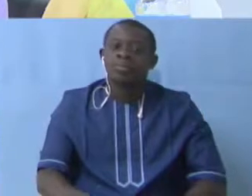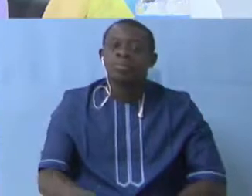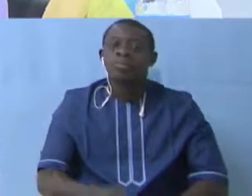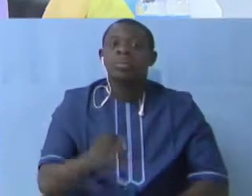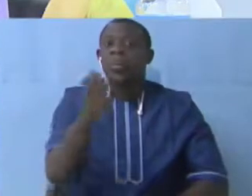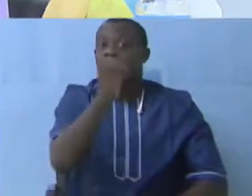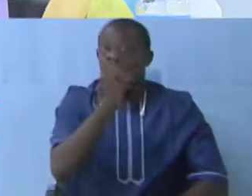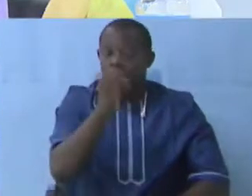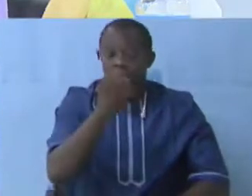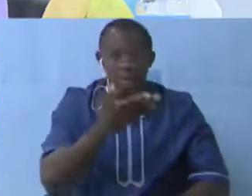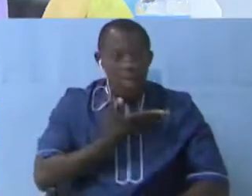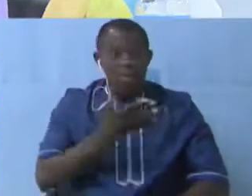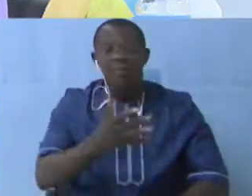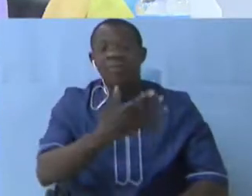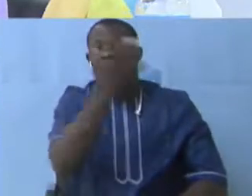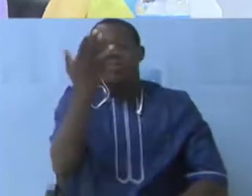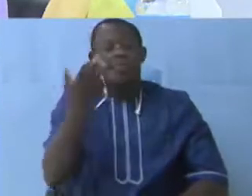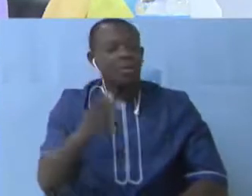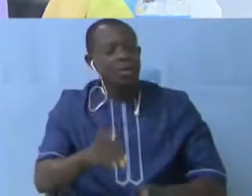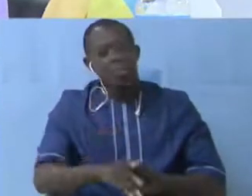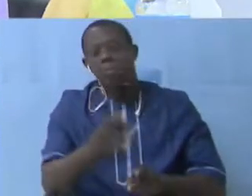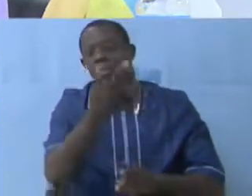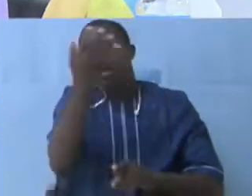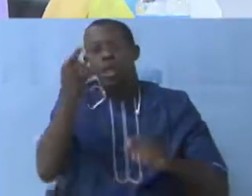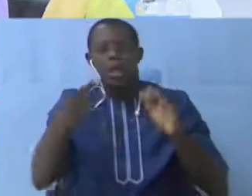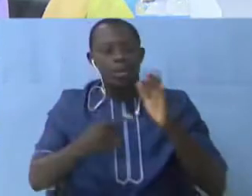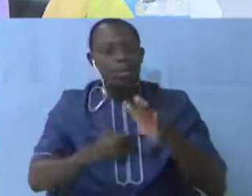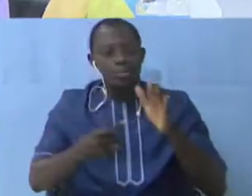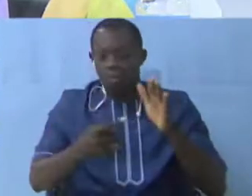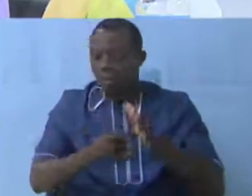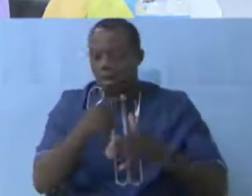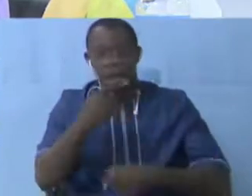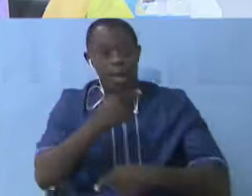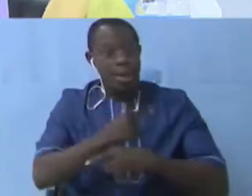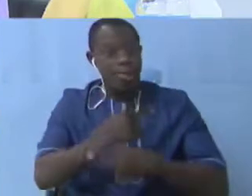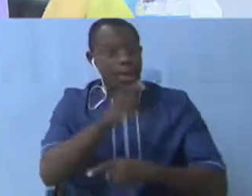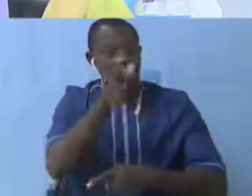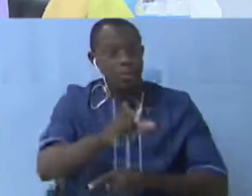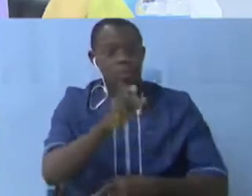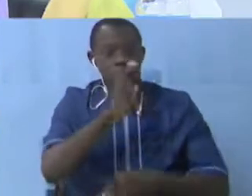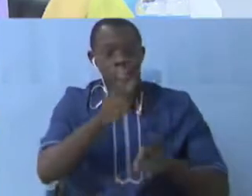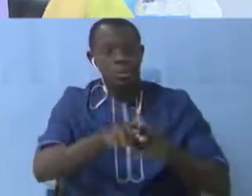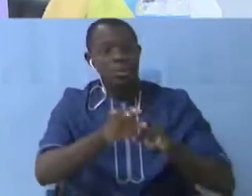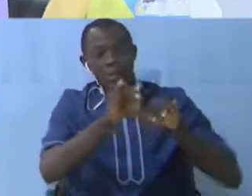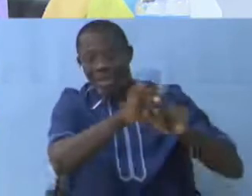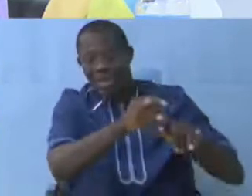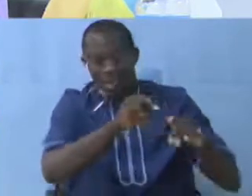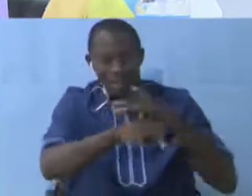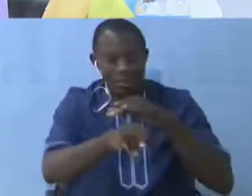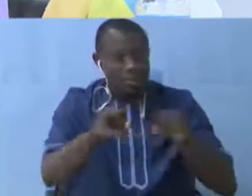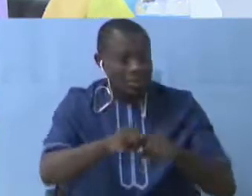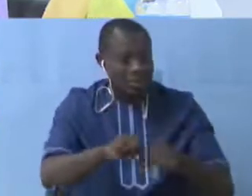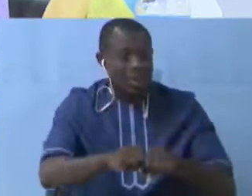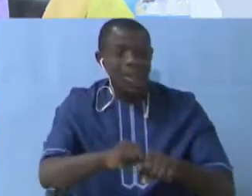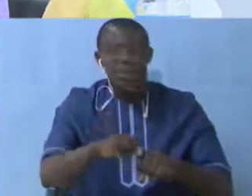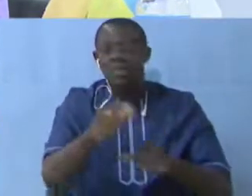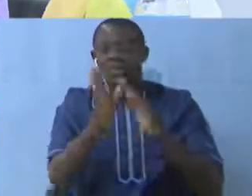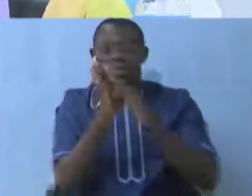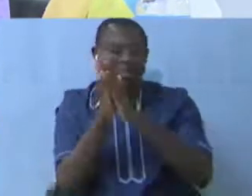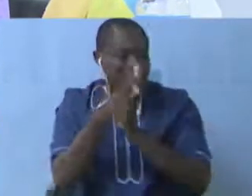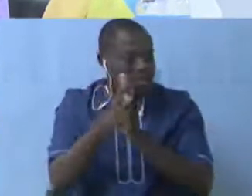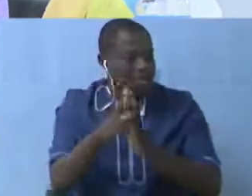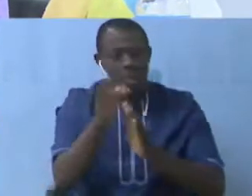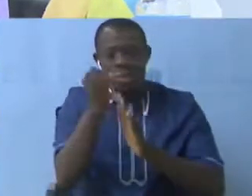of Gambians who were in challenging situation in Senegal. They've been running away from their countries,